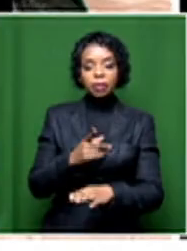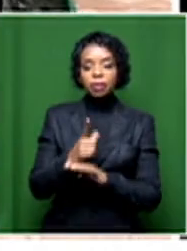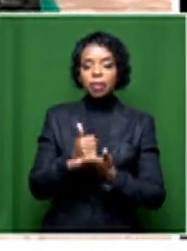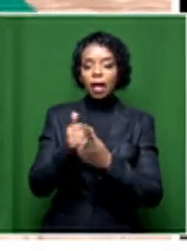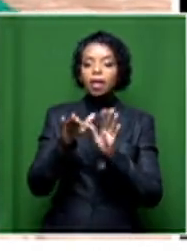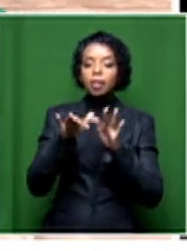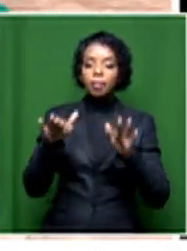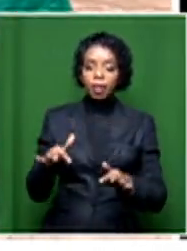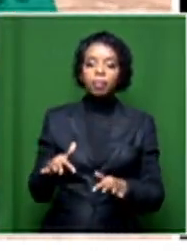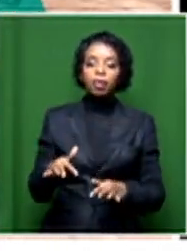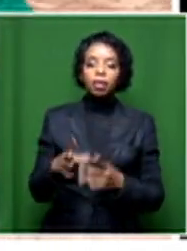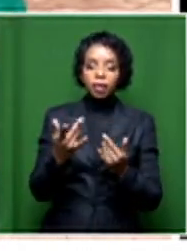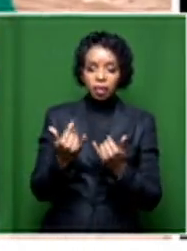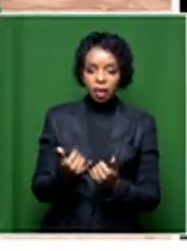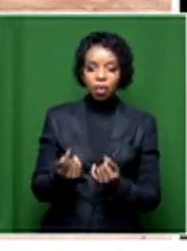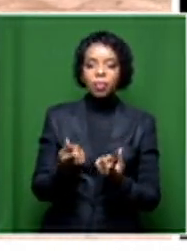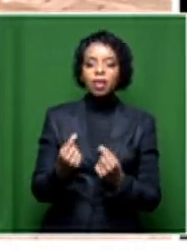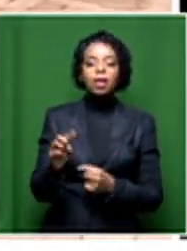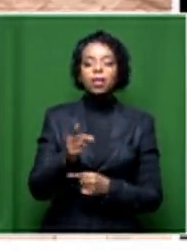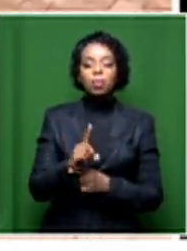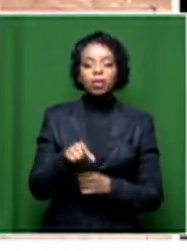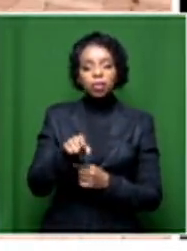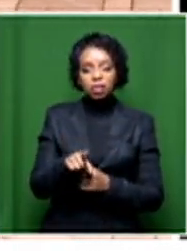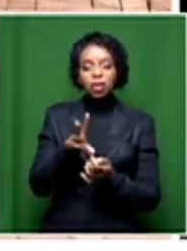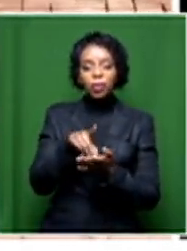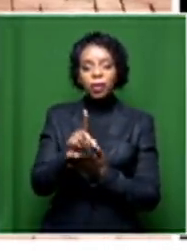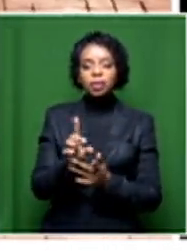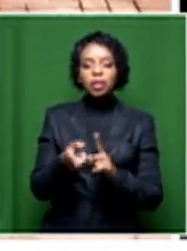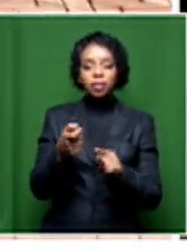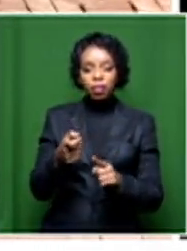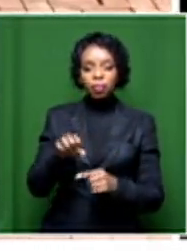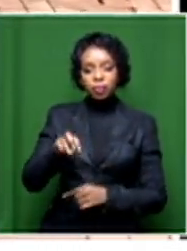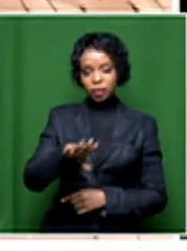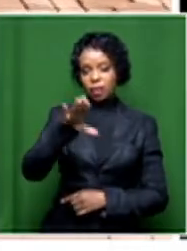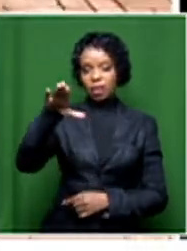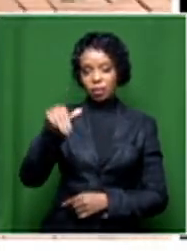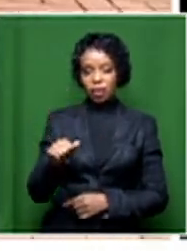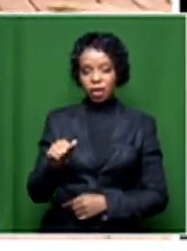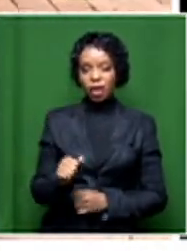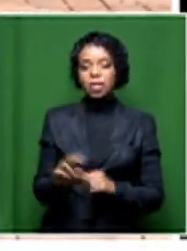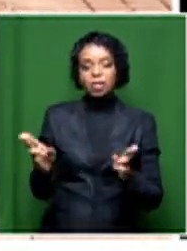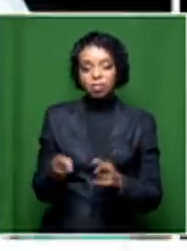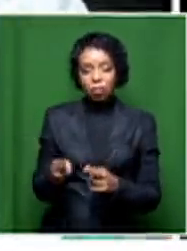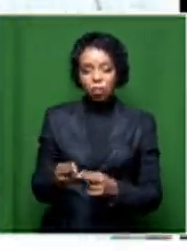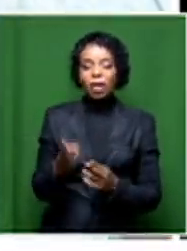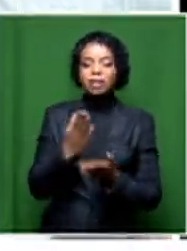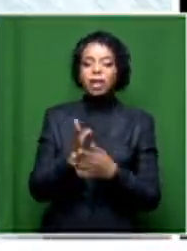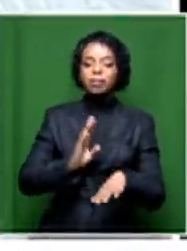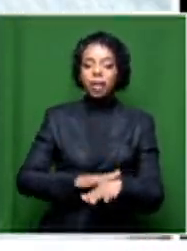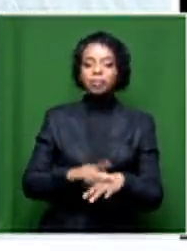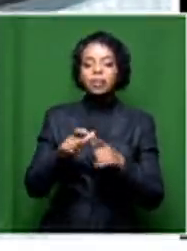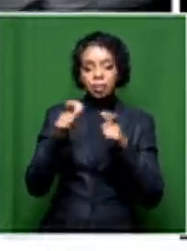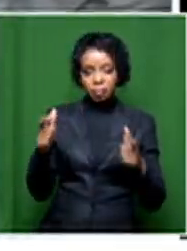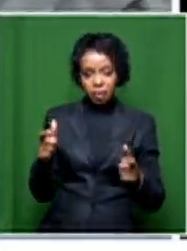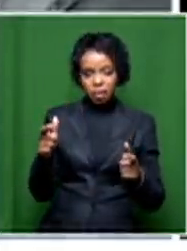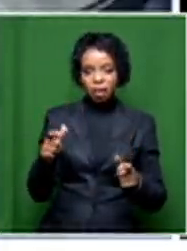receiving donations from all across South Africa, small and sometimes a little bit bigger. People